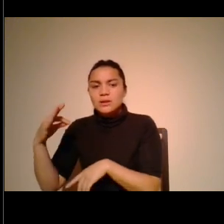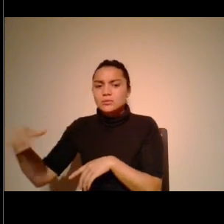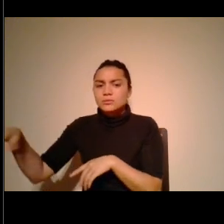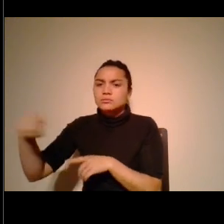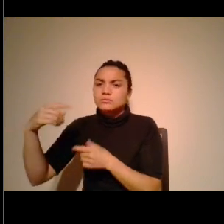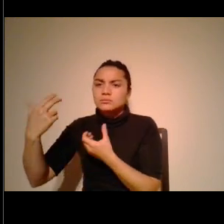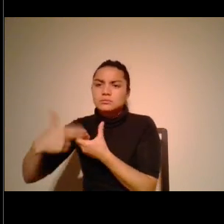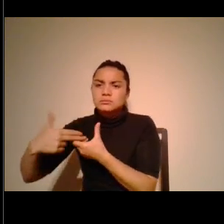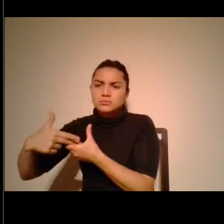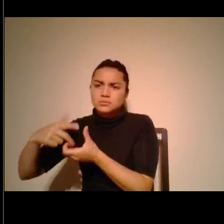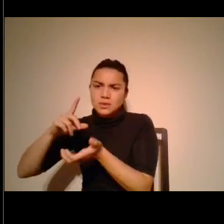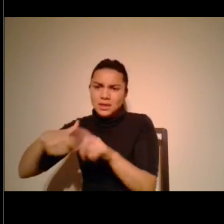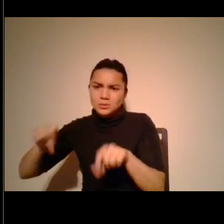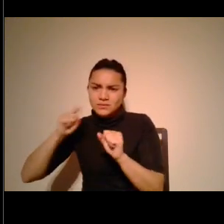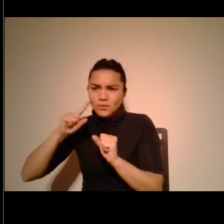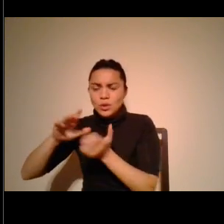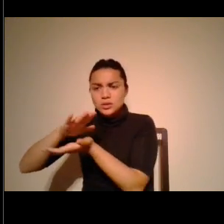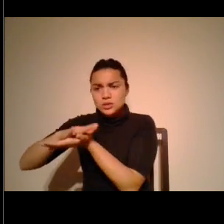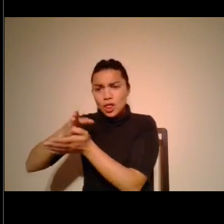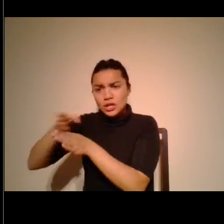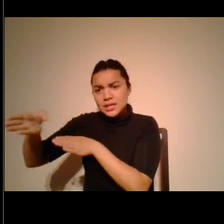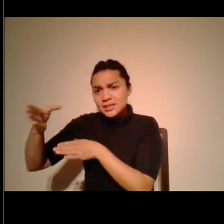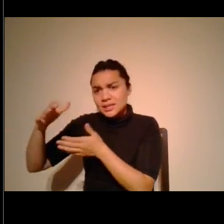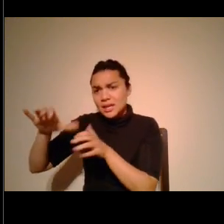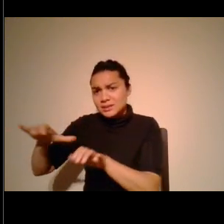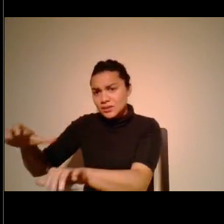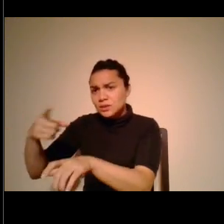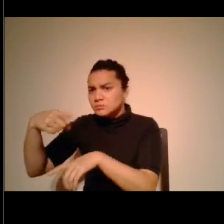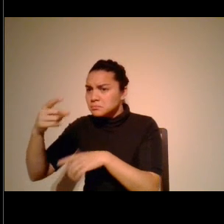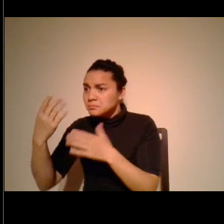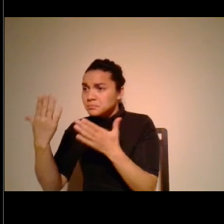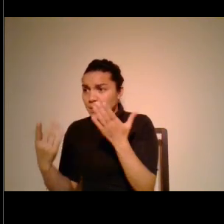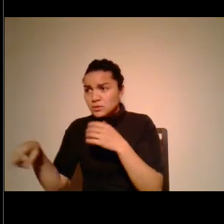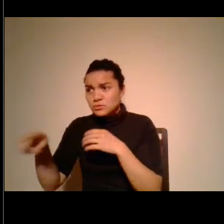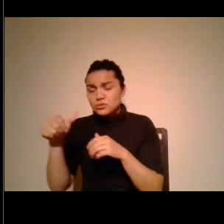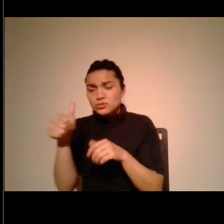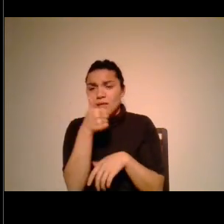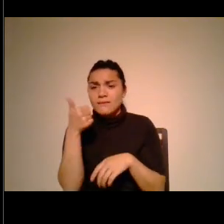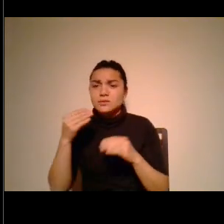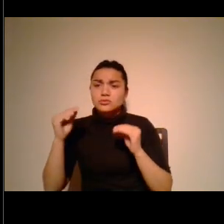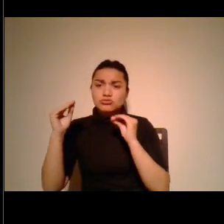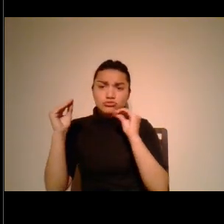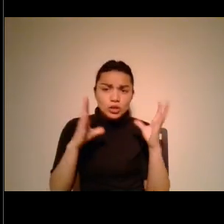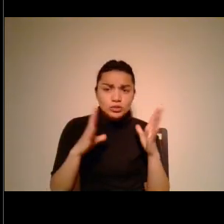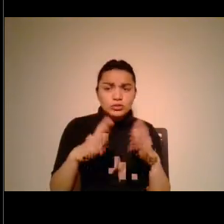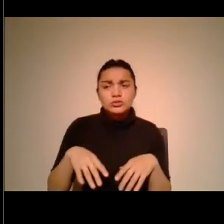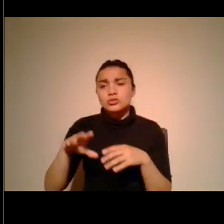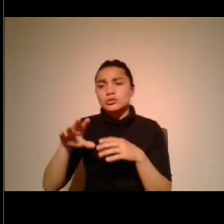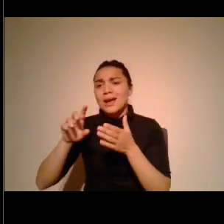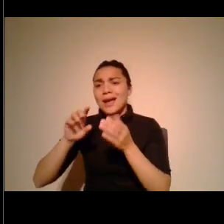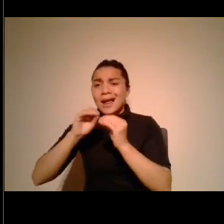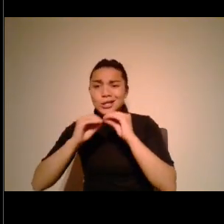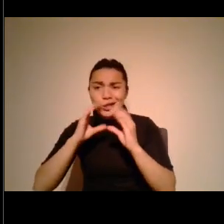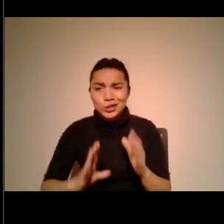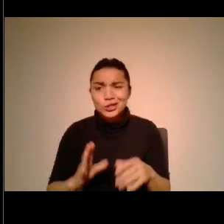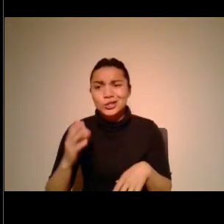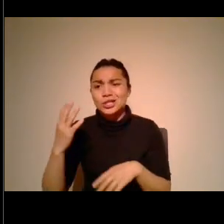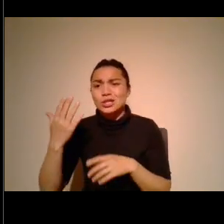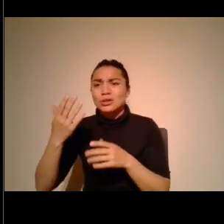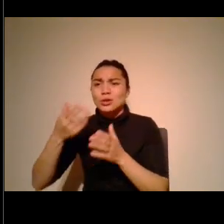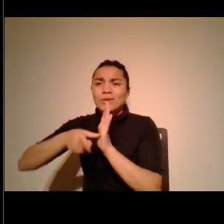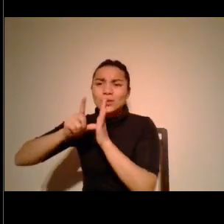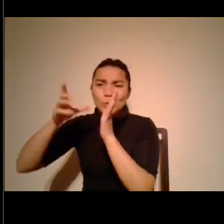then you're probably acting as an instructor and a reviewer and an editor and a researcher. We wear a lot of